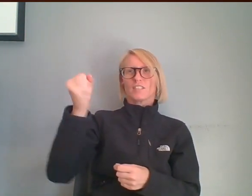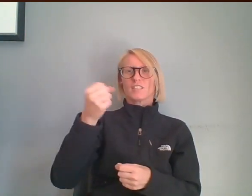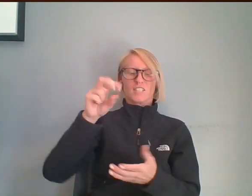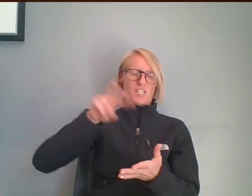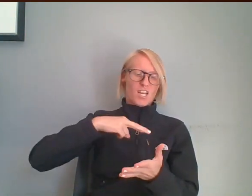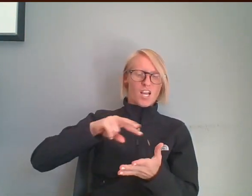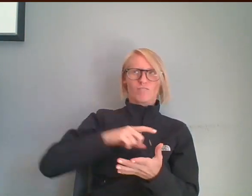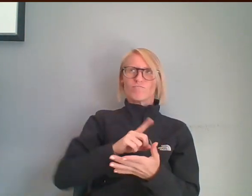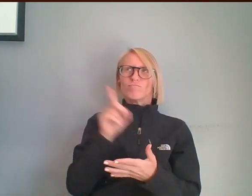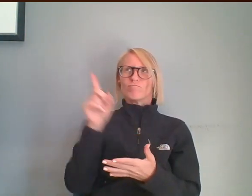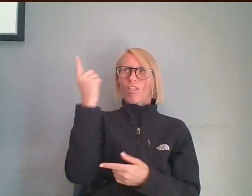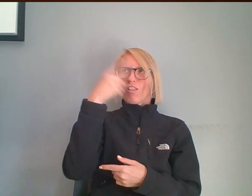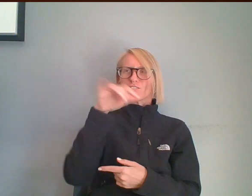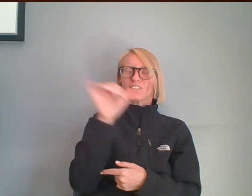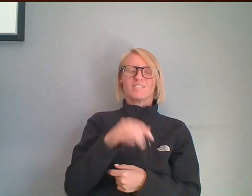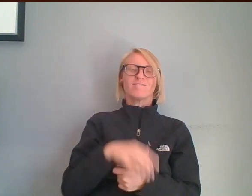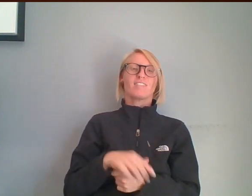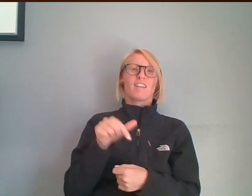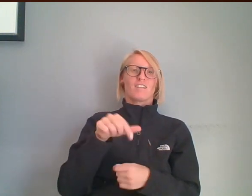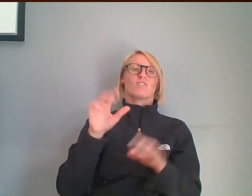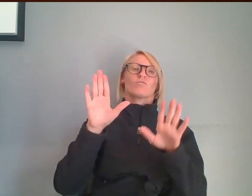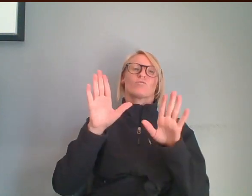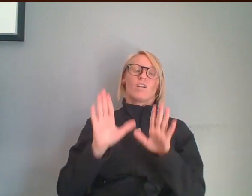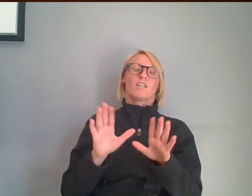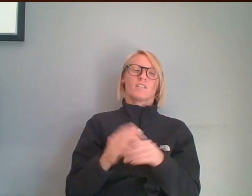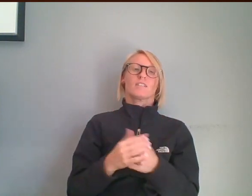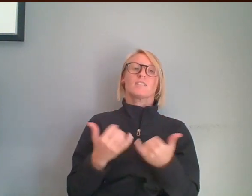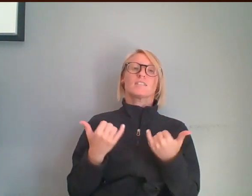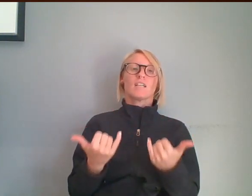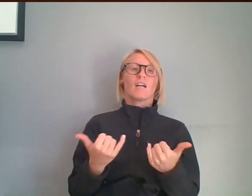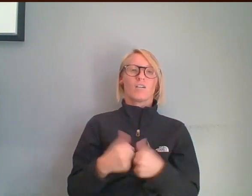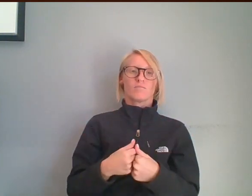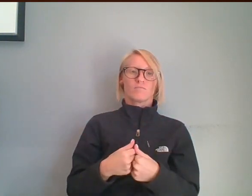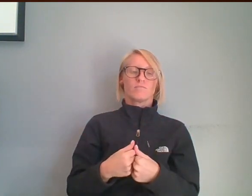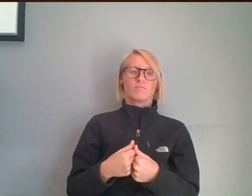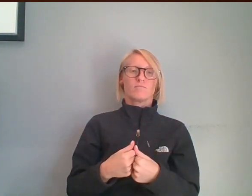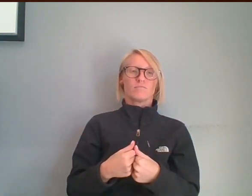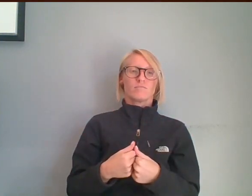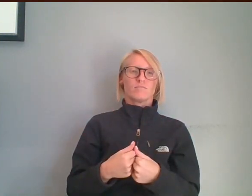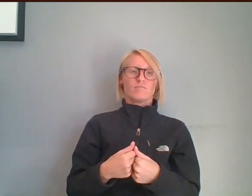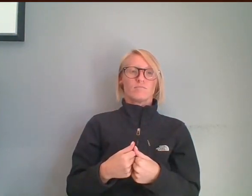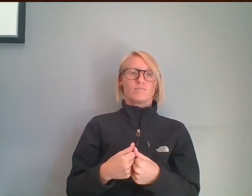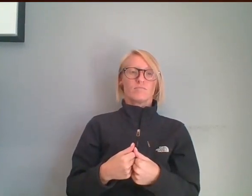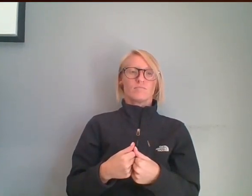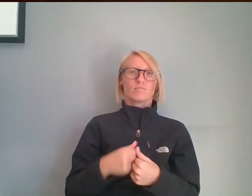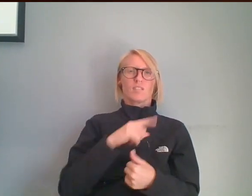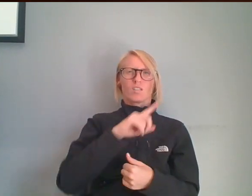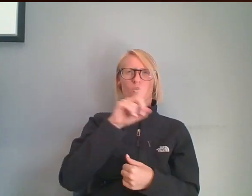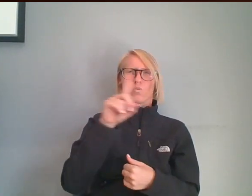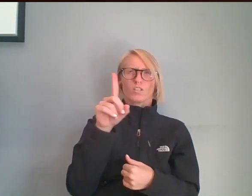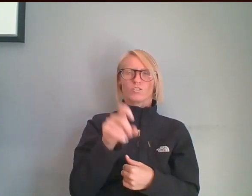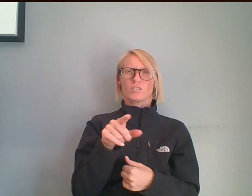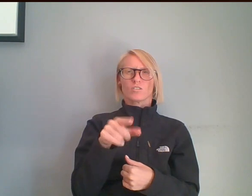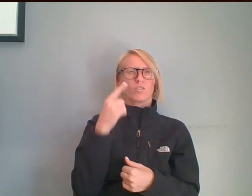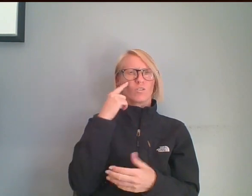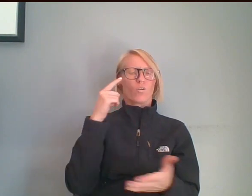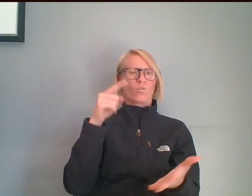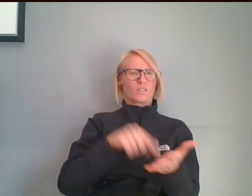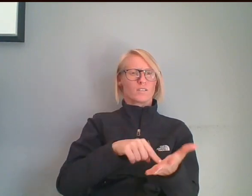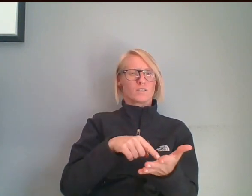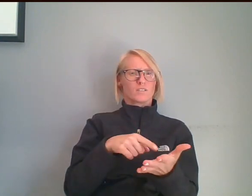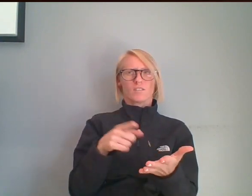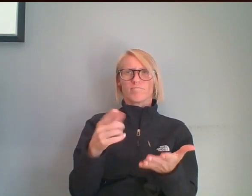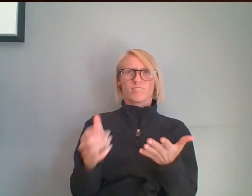Okay? This was great. Now, let me ask you just a few questions. Did you notice anything about the words that